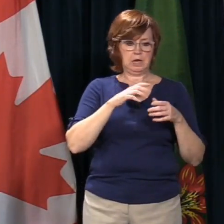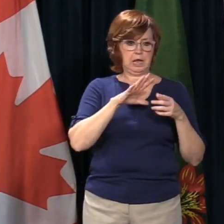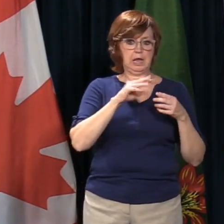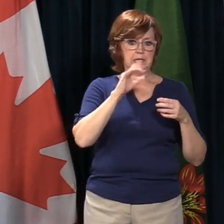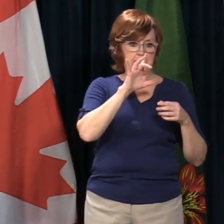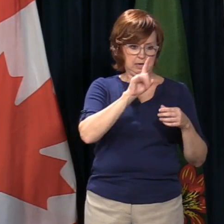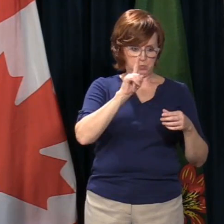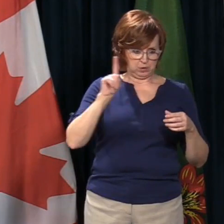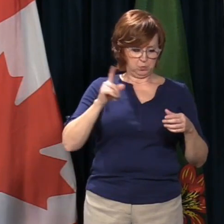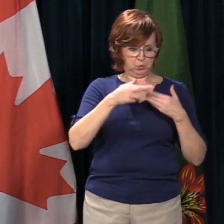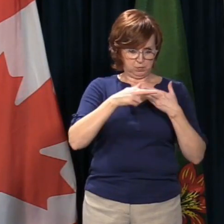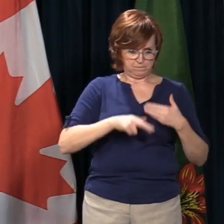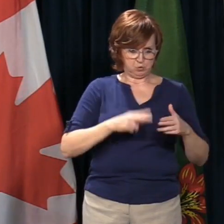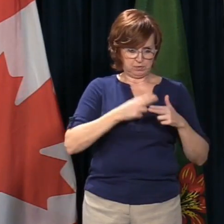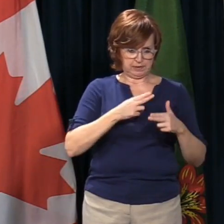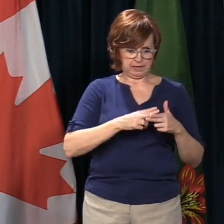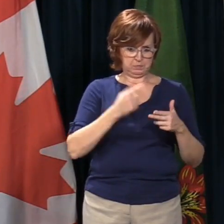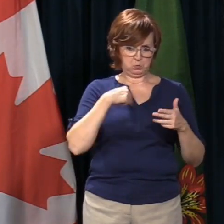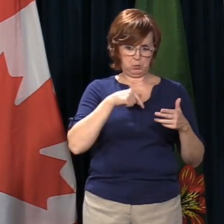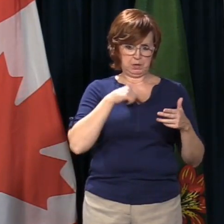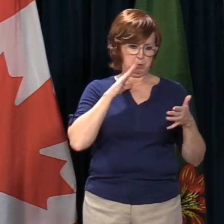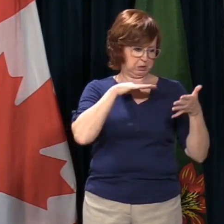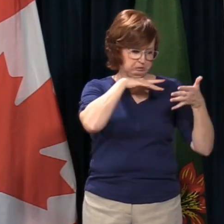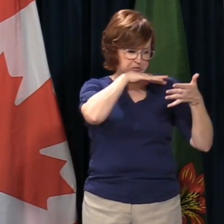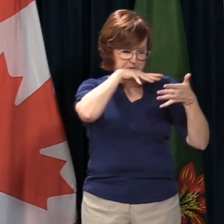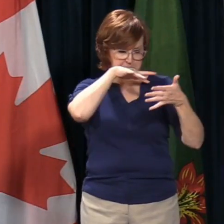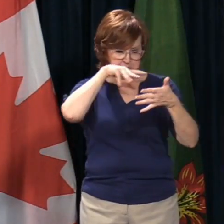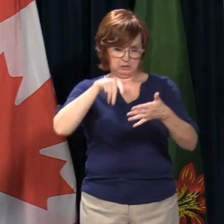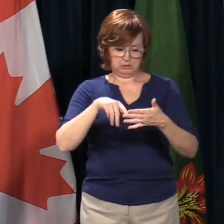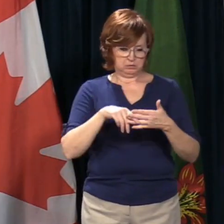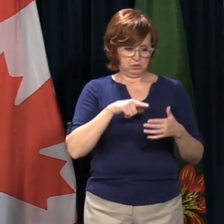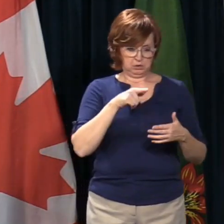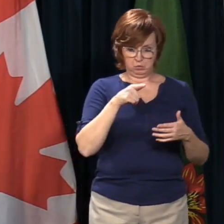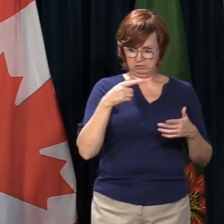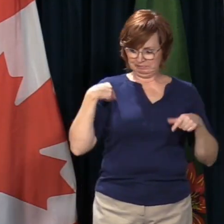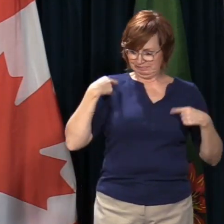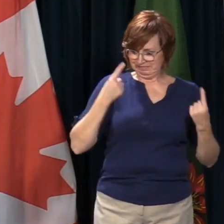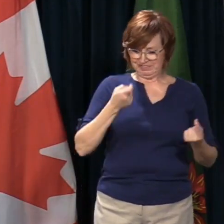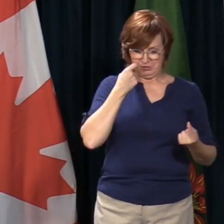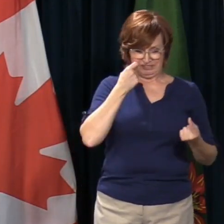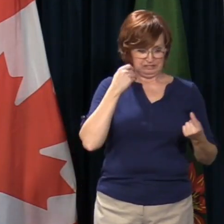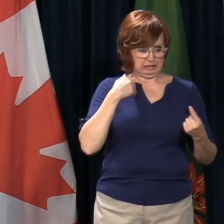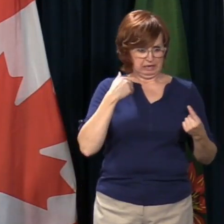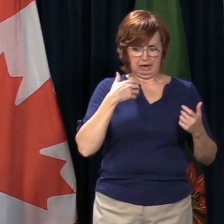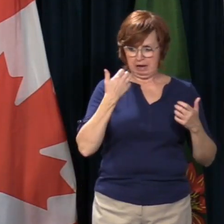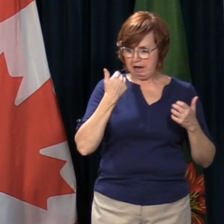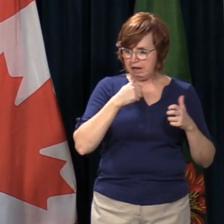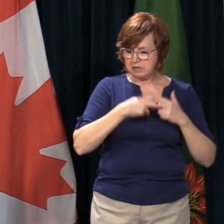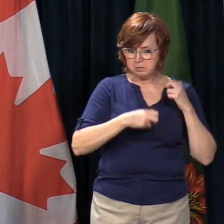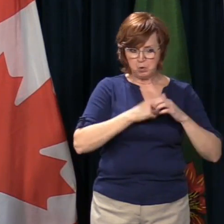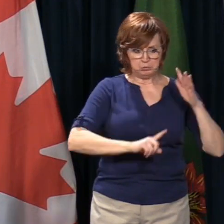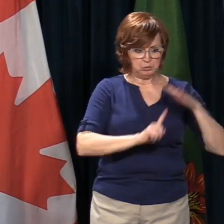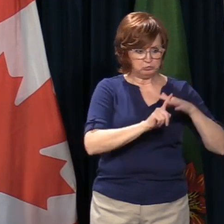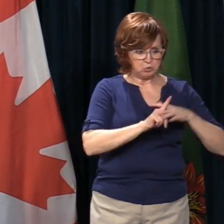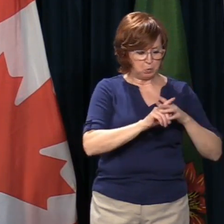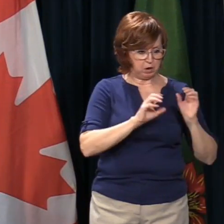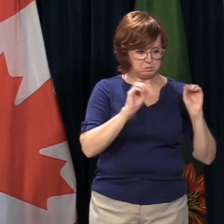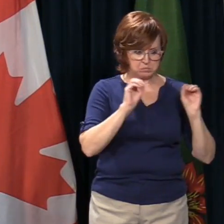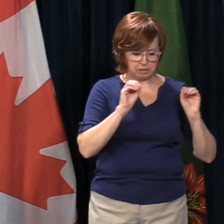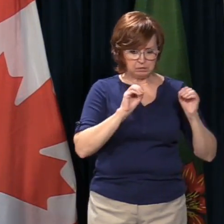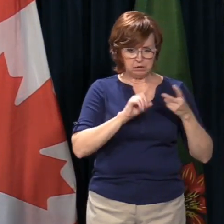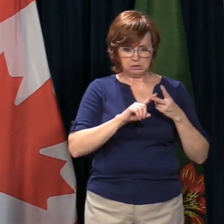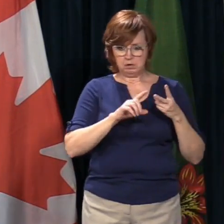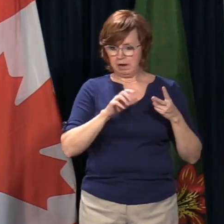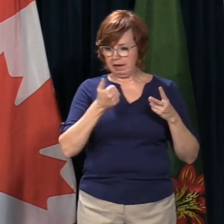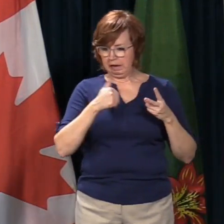811, making sure that we are addressing any barriers that exist within that process that are preventing people from using